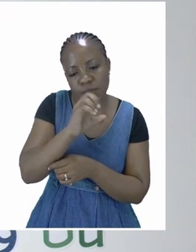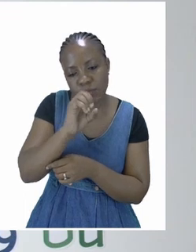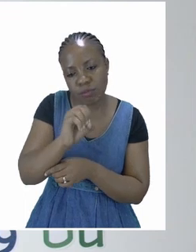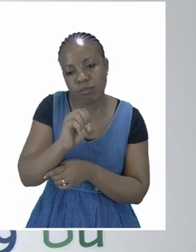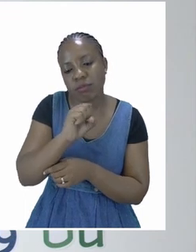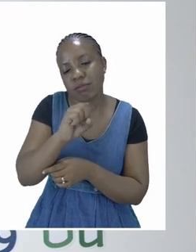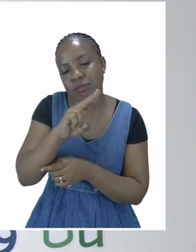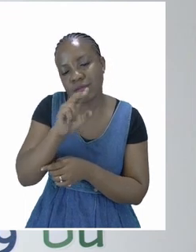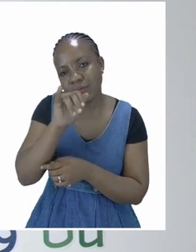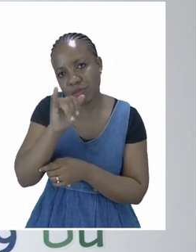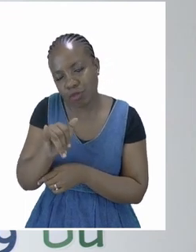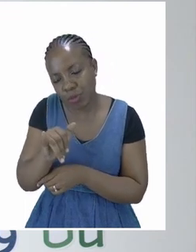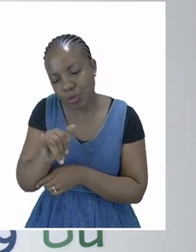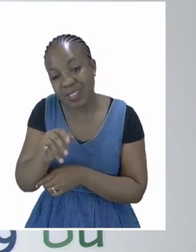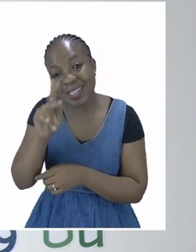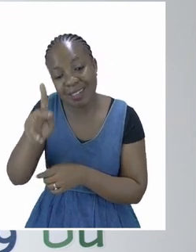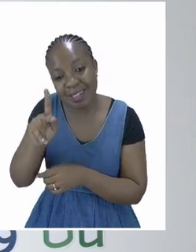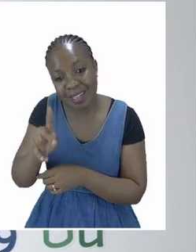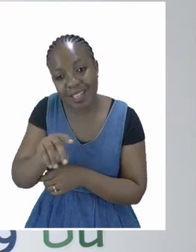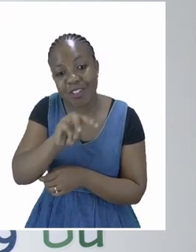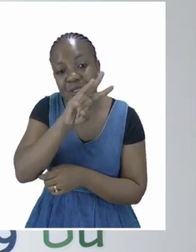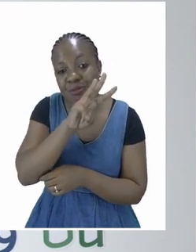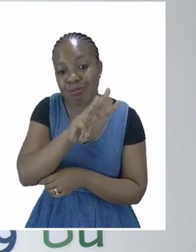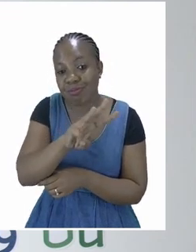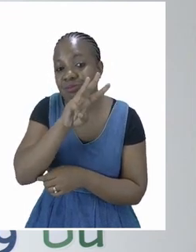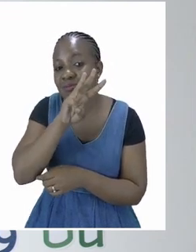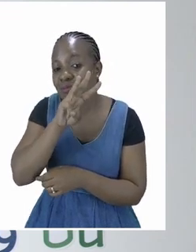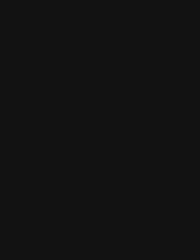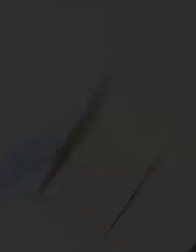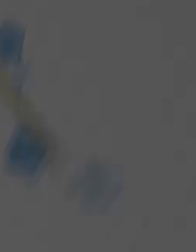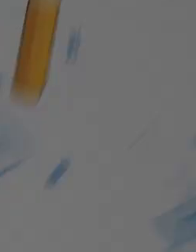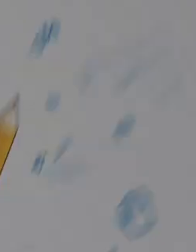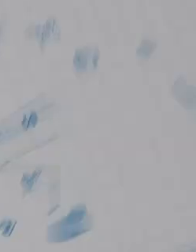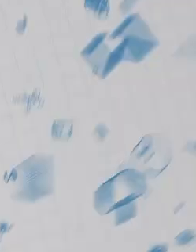our website, Zoshi Online.